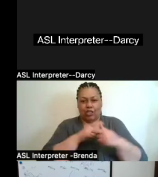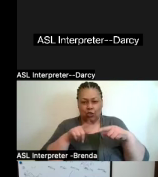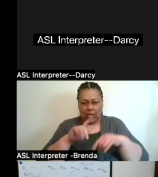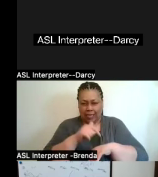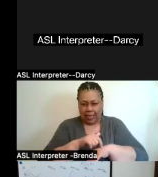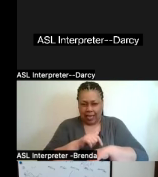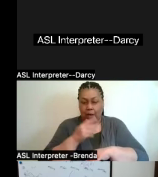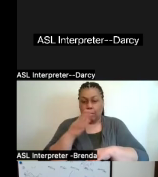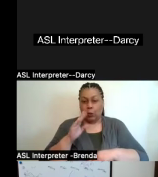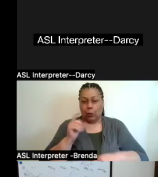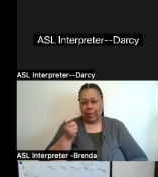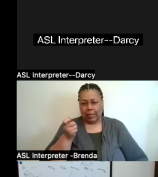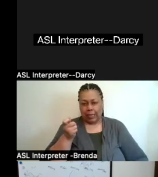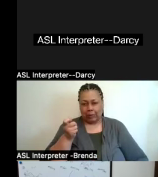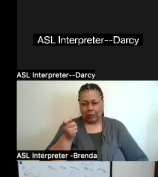there's very little.